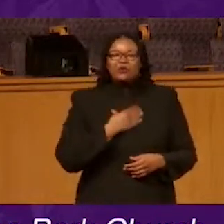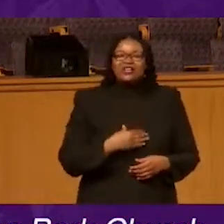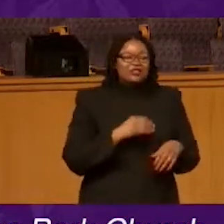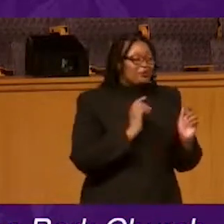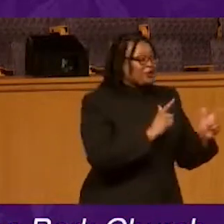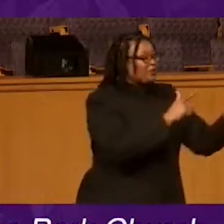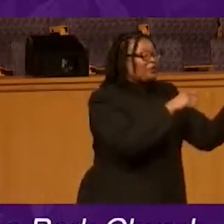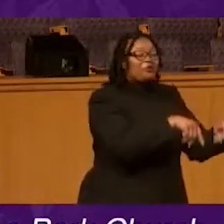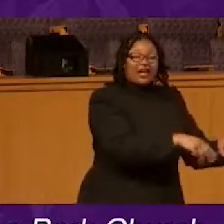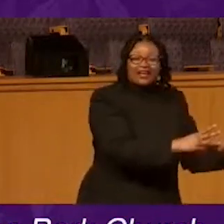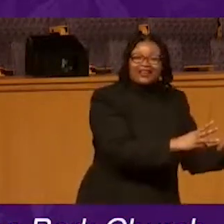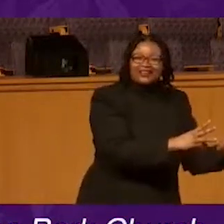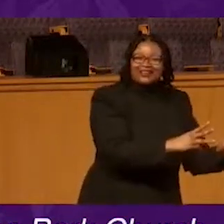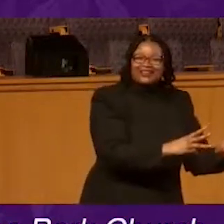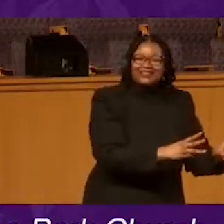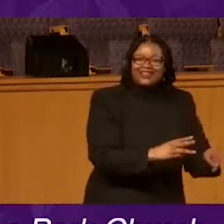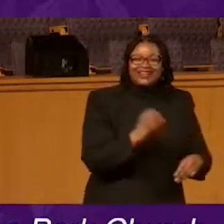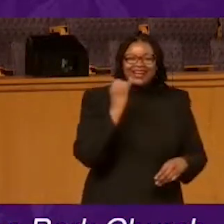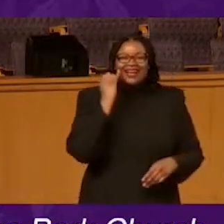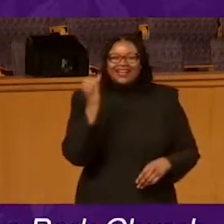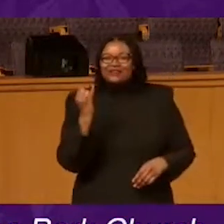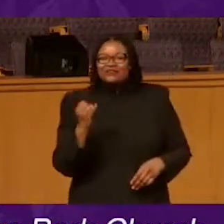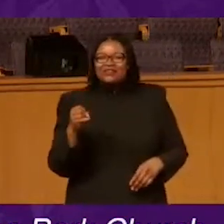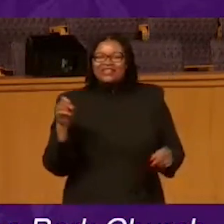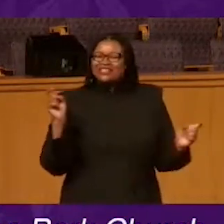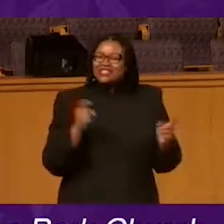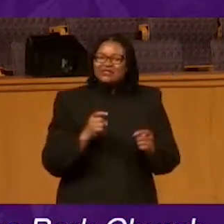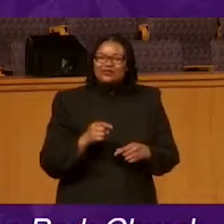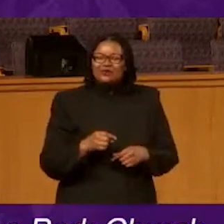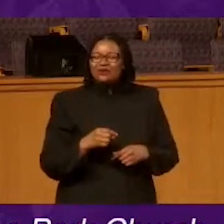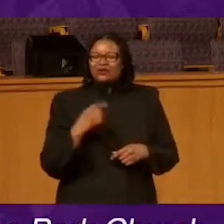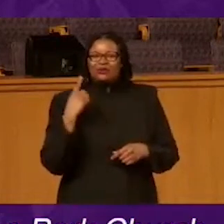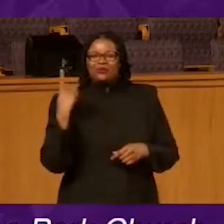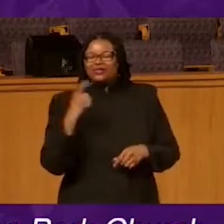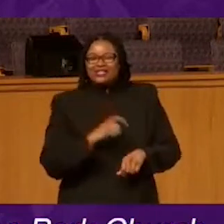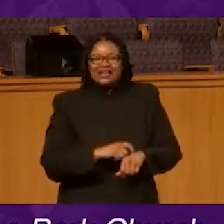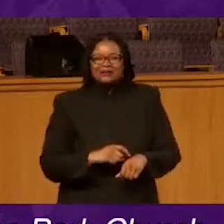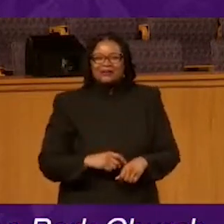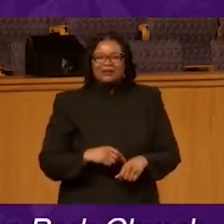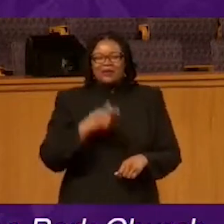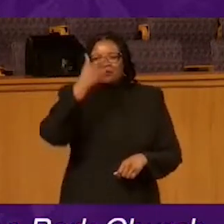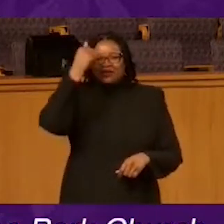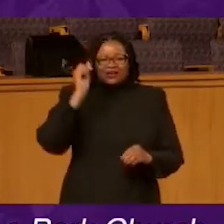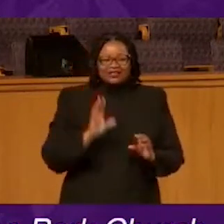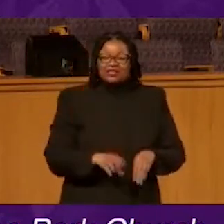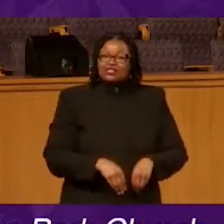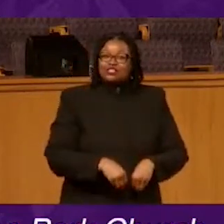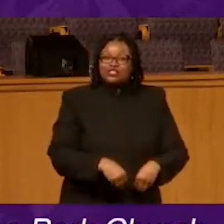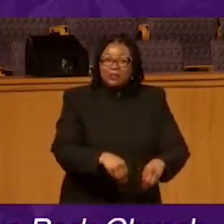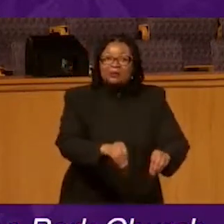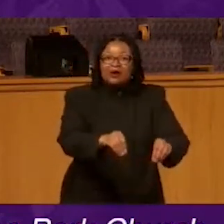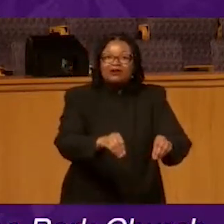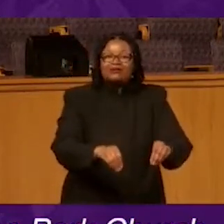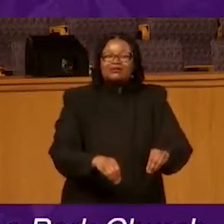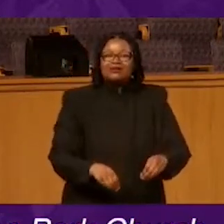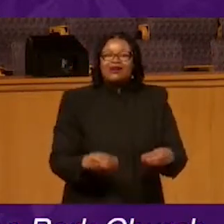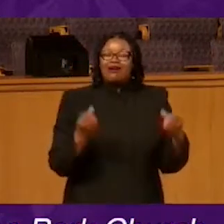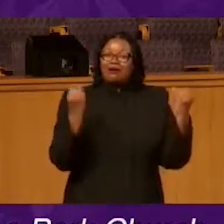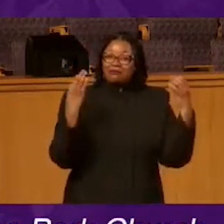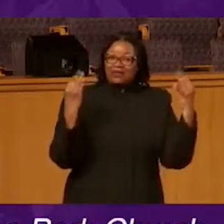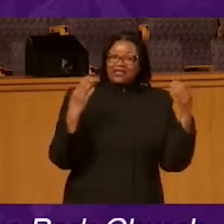run away, if just for a minute. How do I know? Because shopping malls are many runaways.